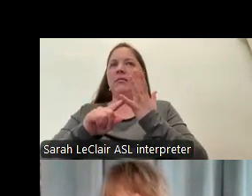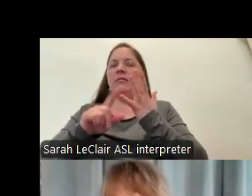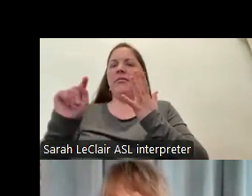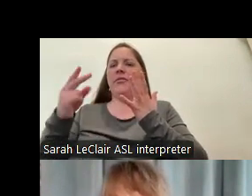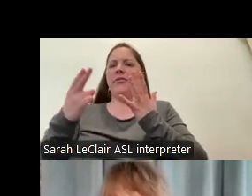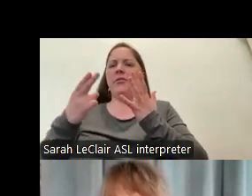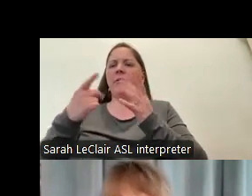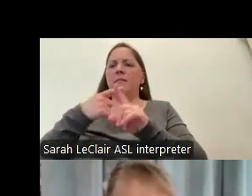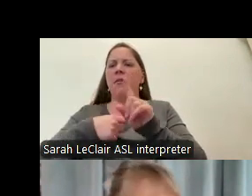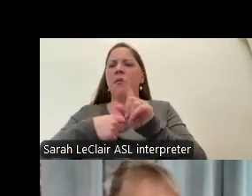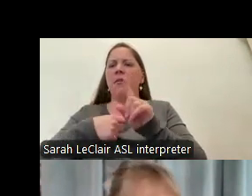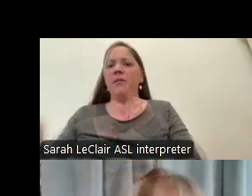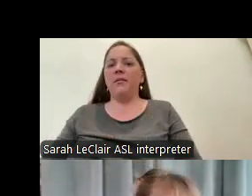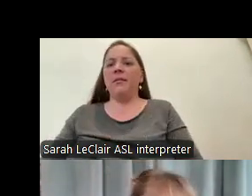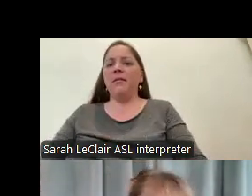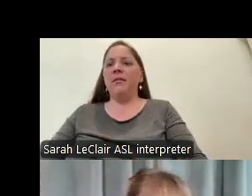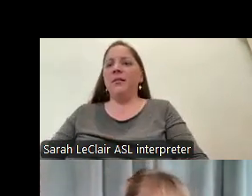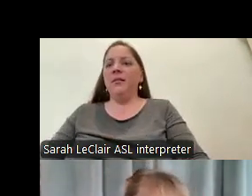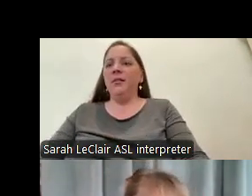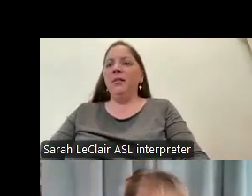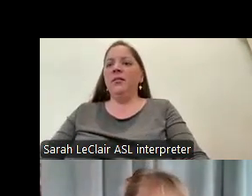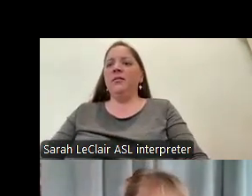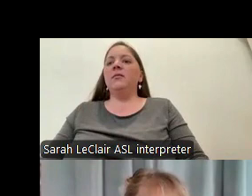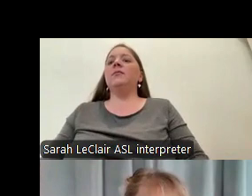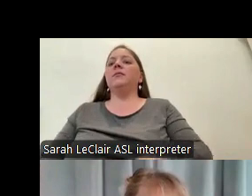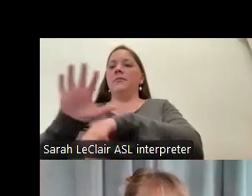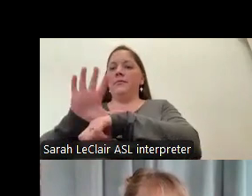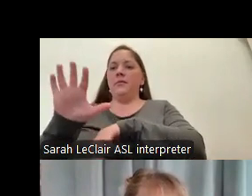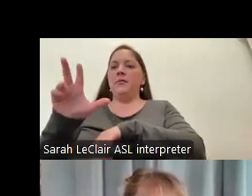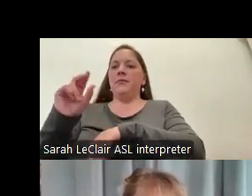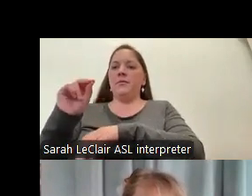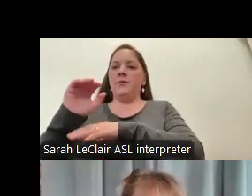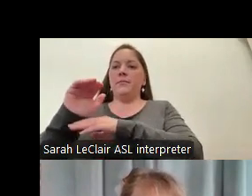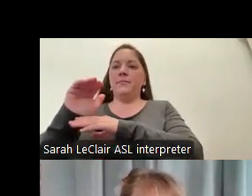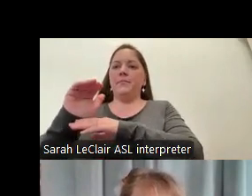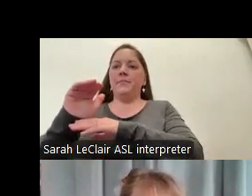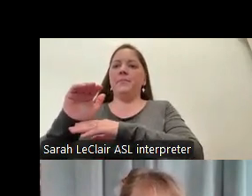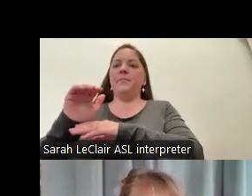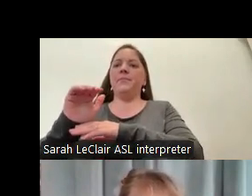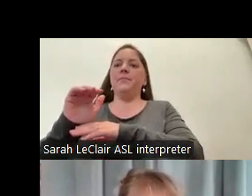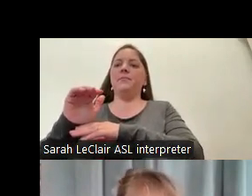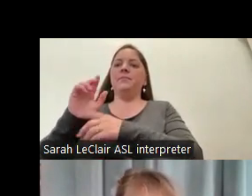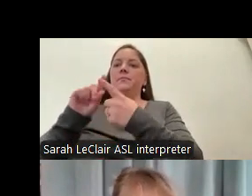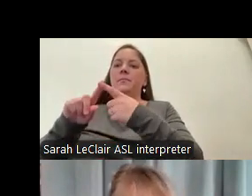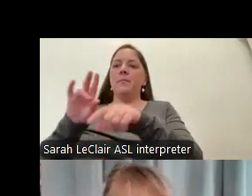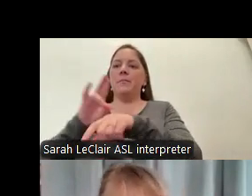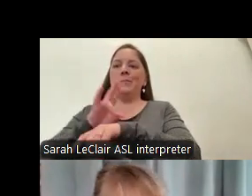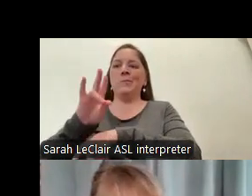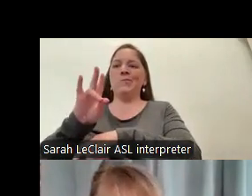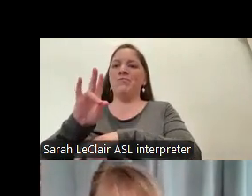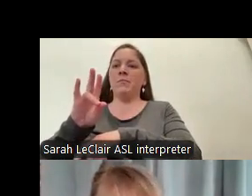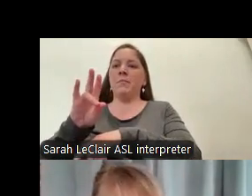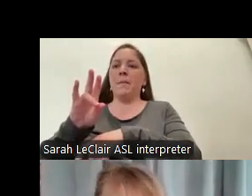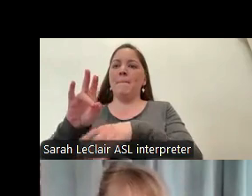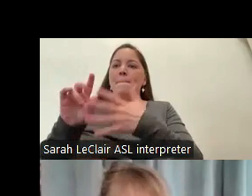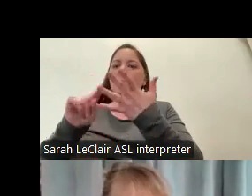think. Here it is. Meets at 5:30 p.m. and set to 7, third Thursday